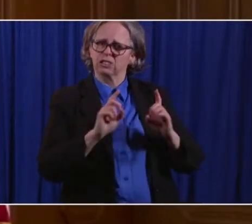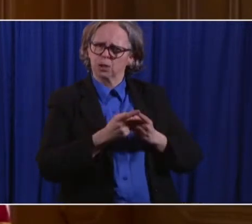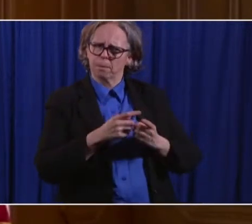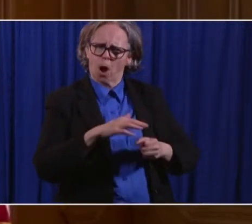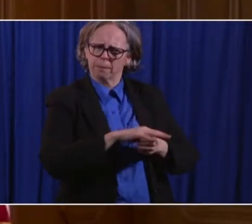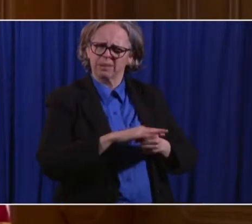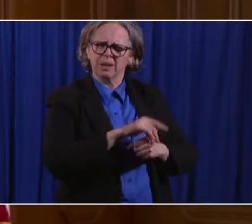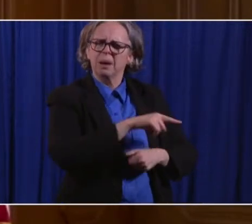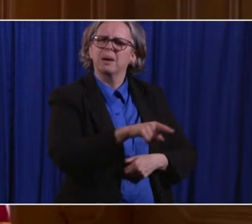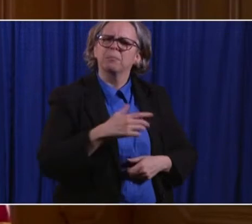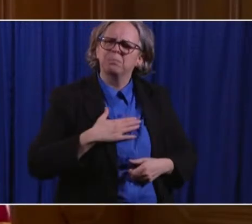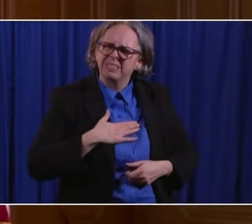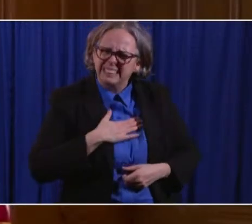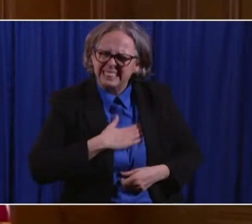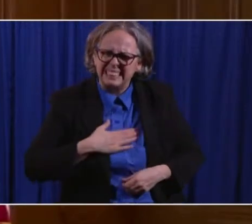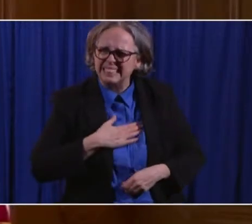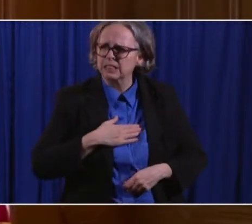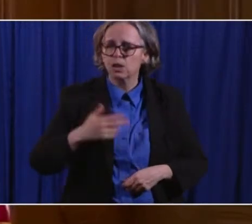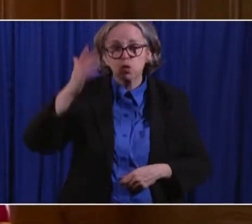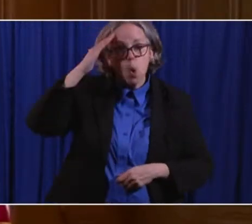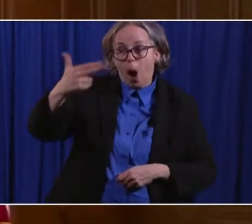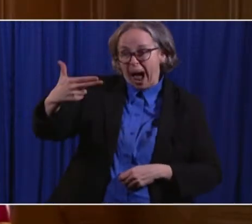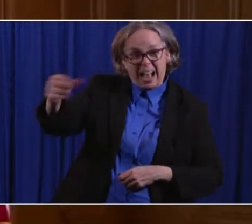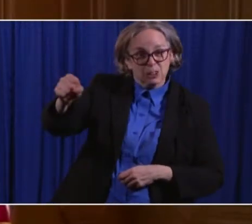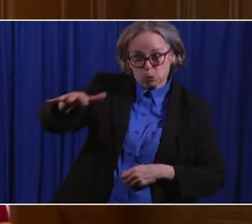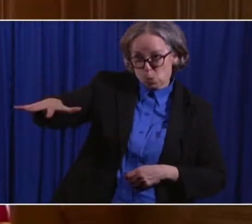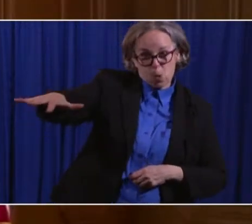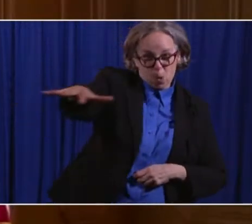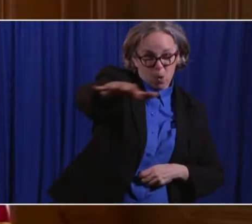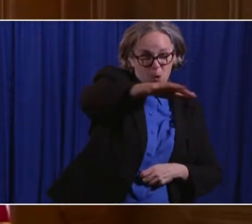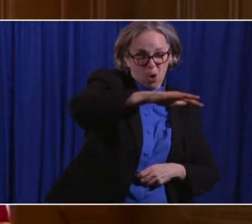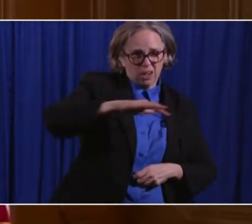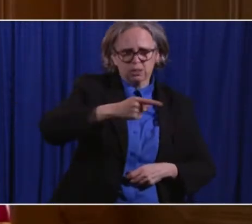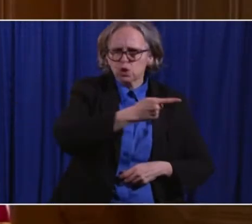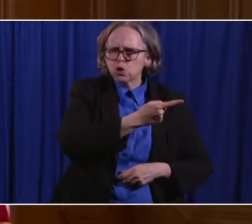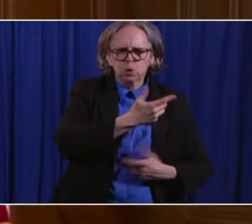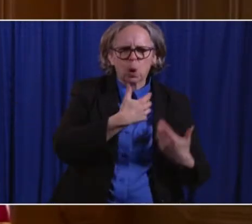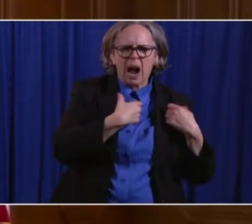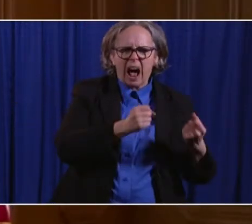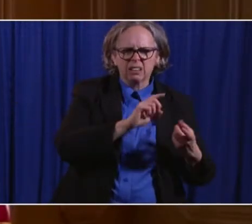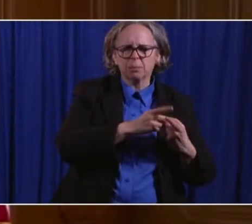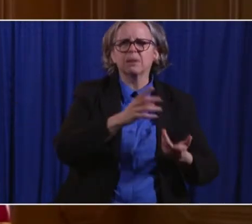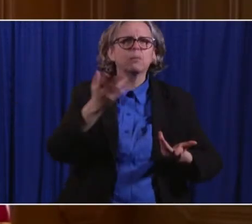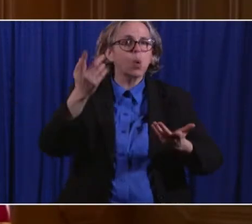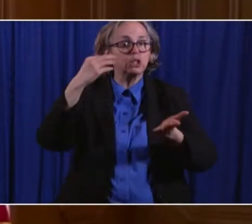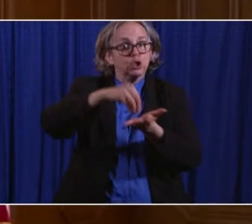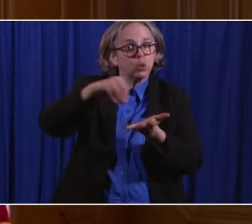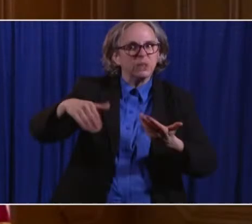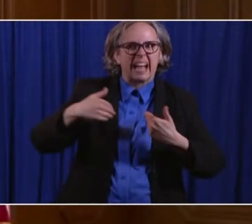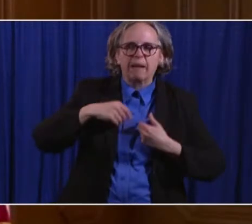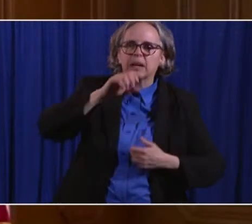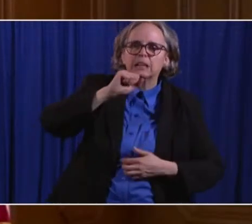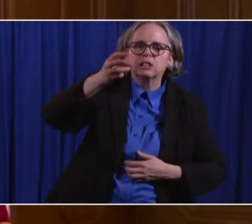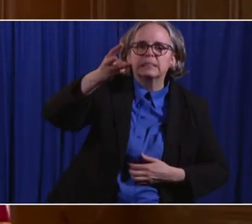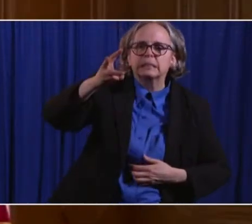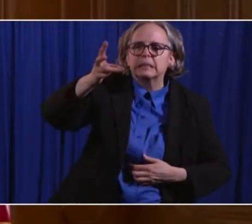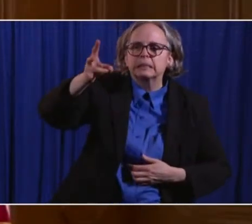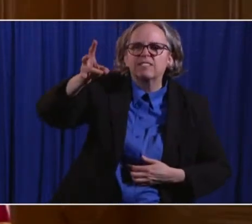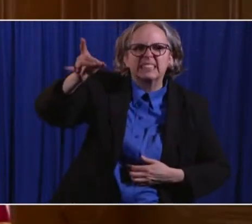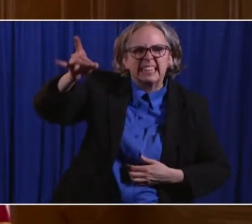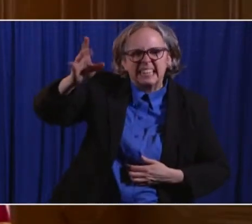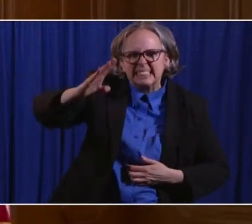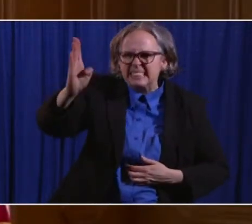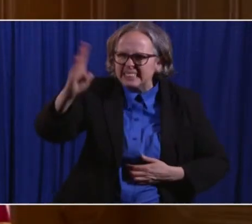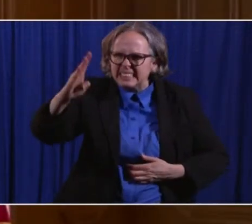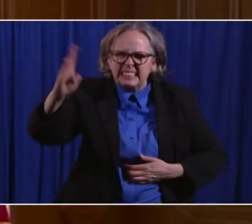have 16, 17, 18 sometimes year-old young people who are in school, and we really would like to get as many of